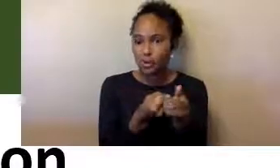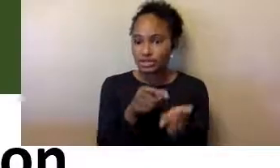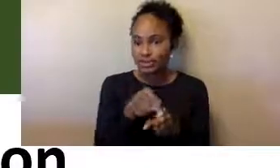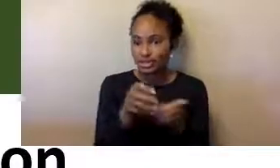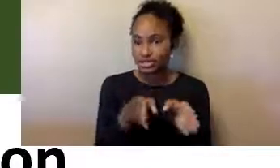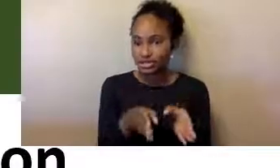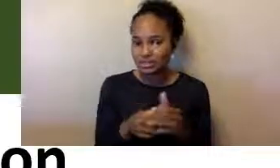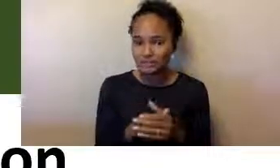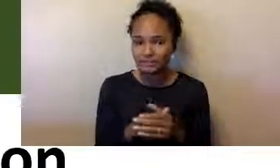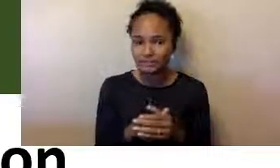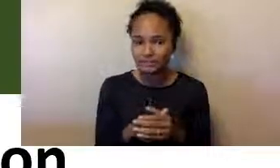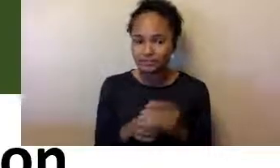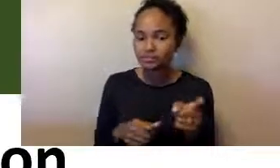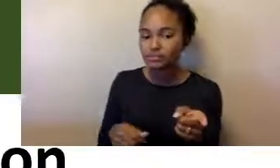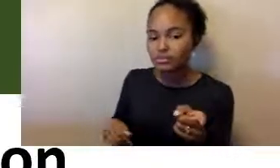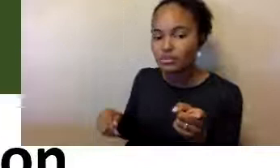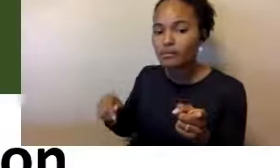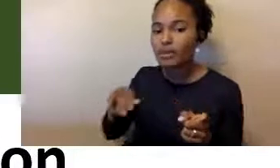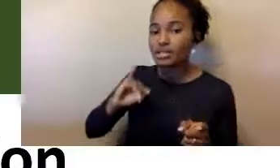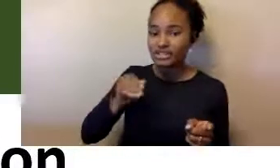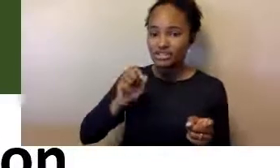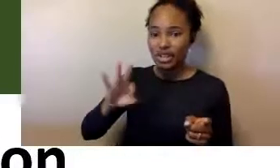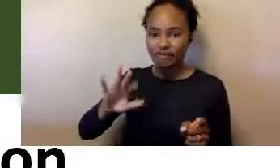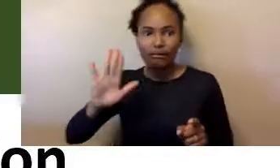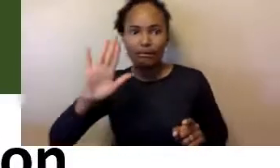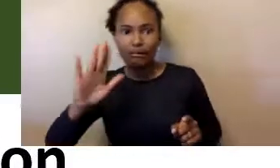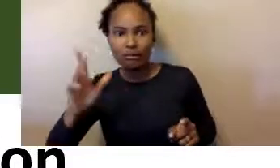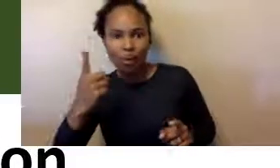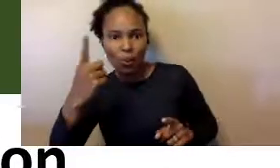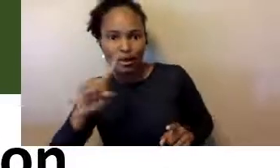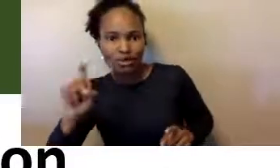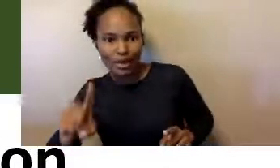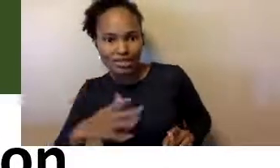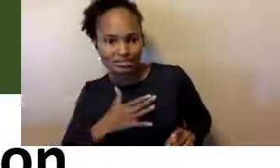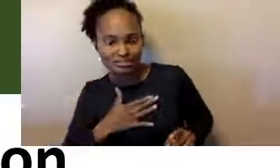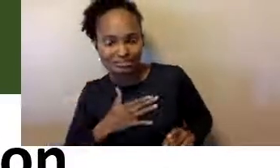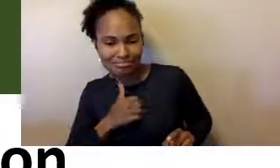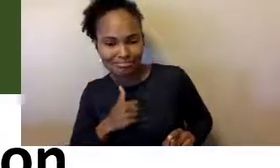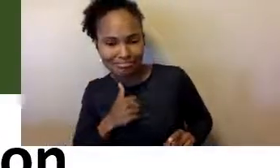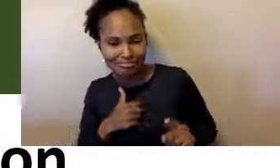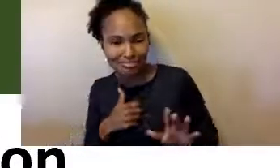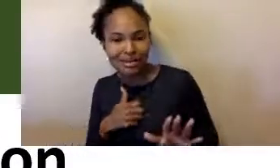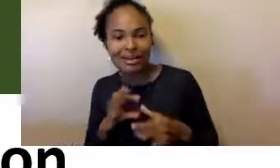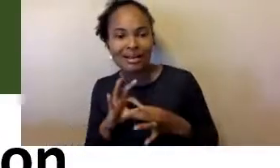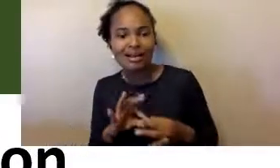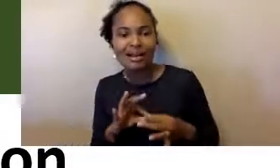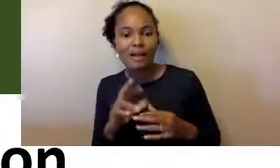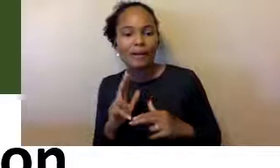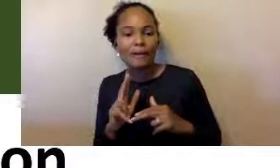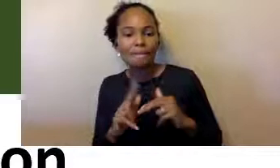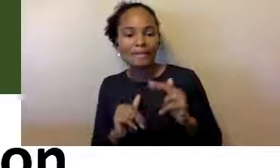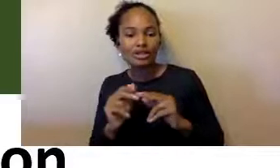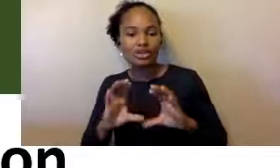Okay. We have one question. I'm sorry. Okay. And it's about building improved prevention